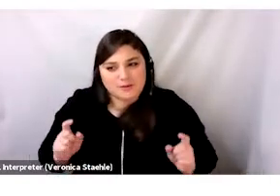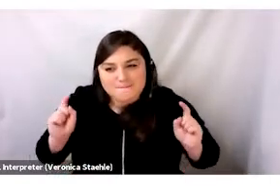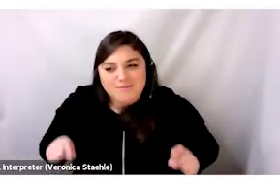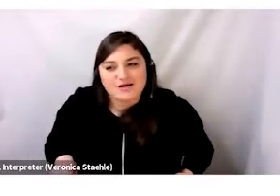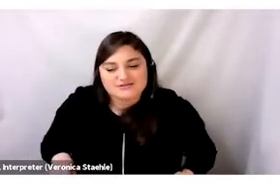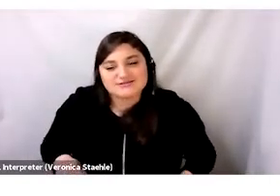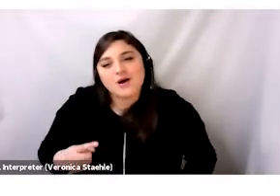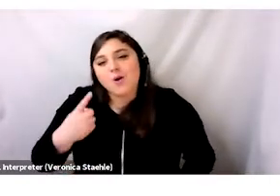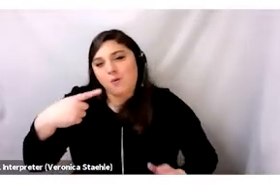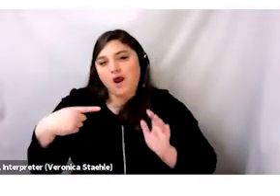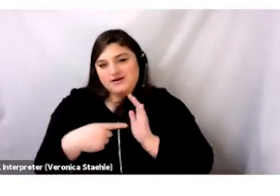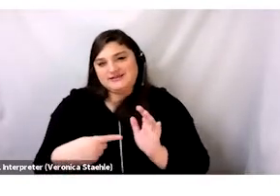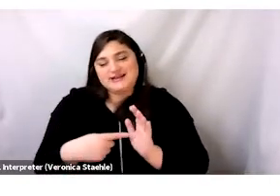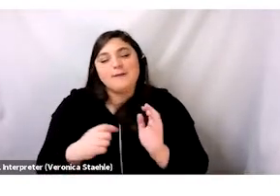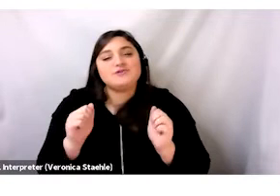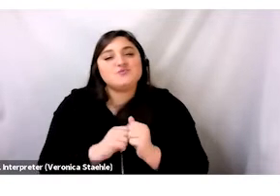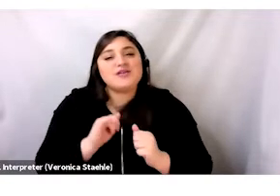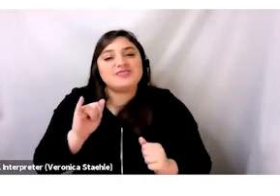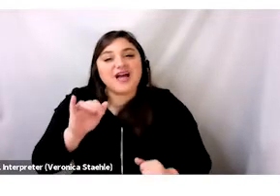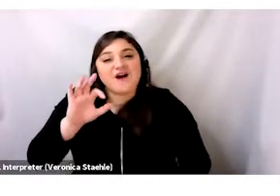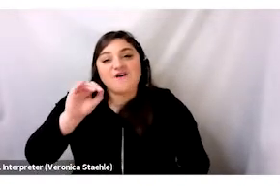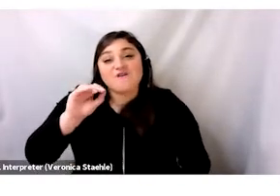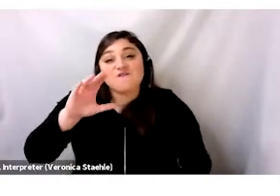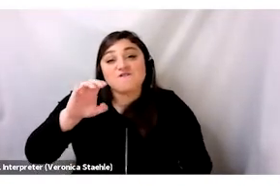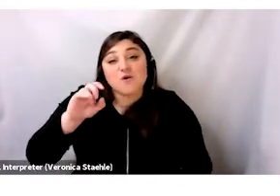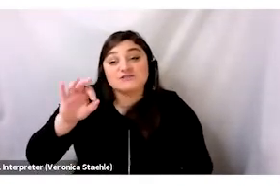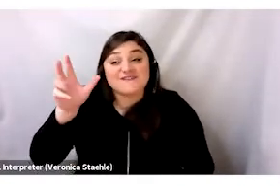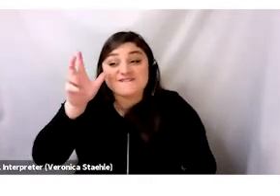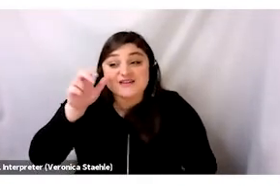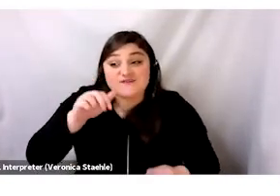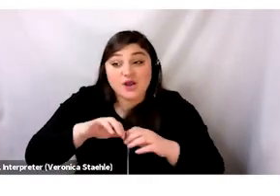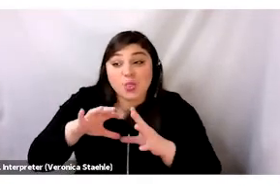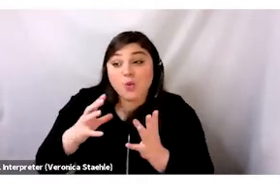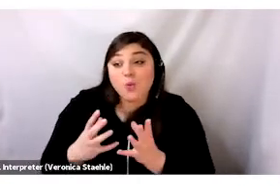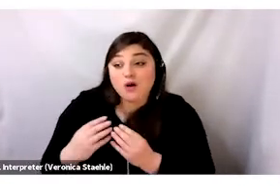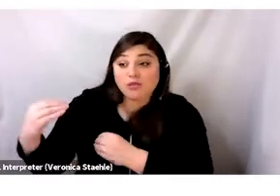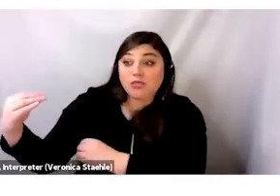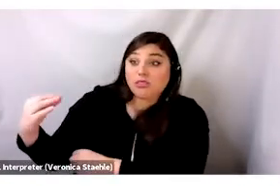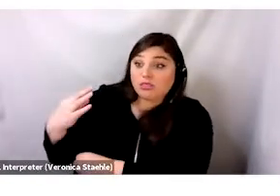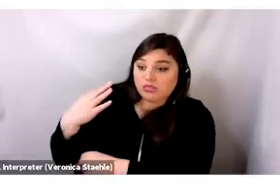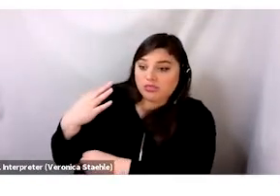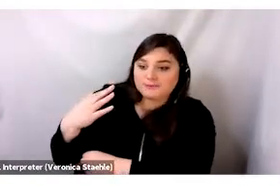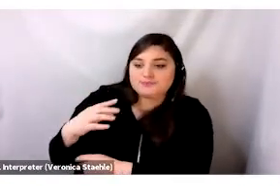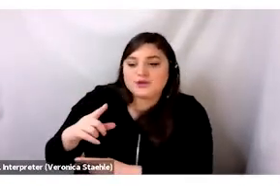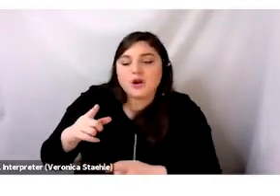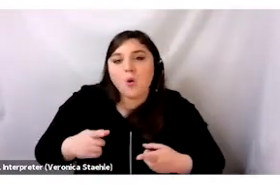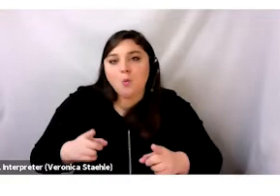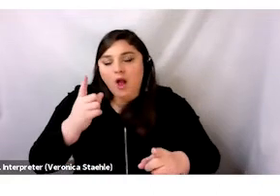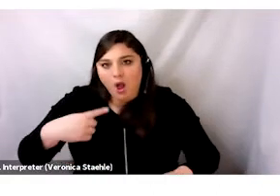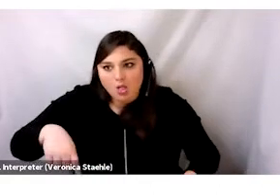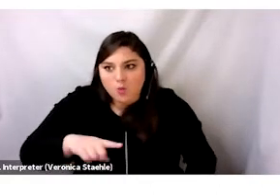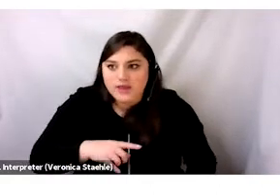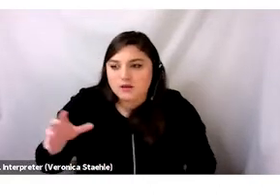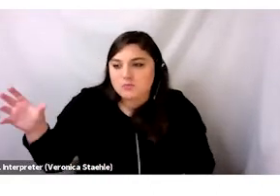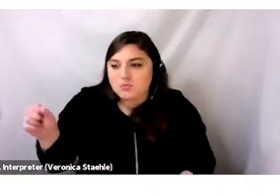talk about the forces of evil in the world. Um, as we organize and mobilize to